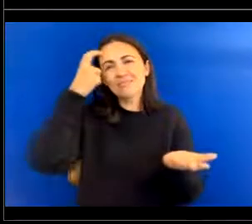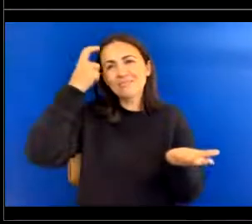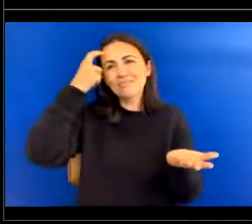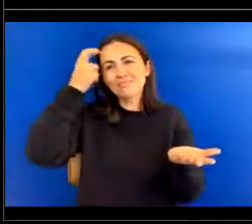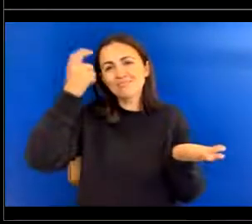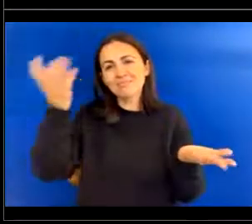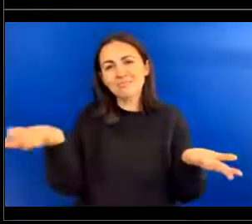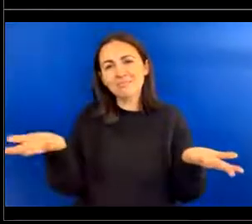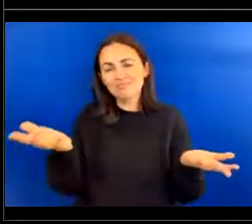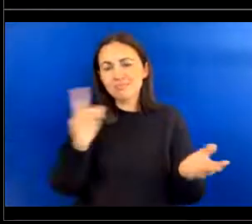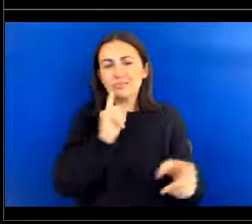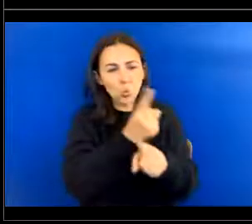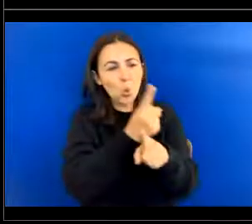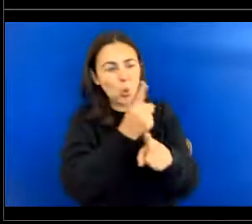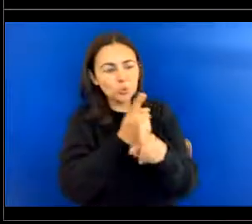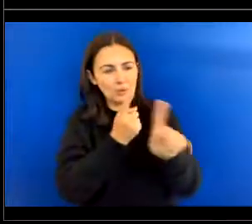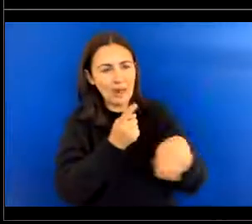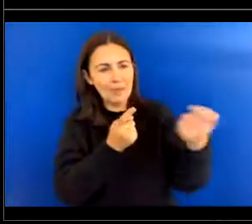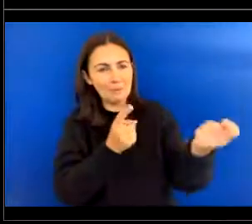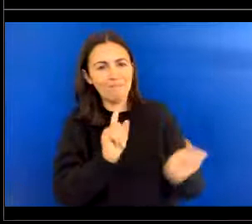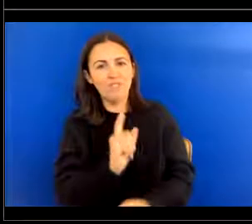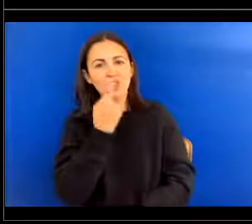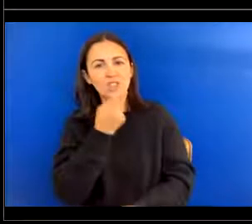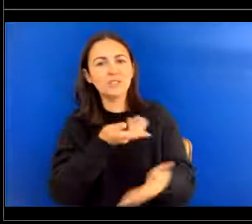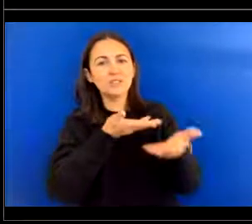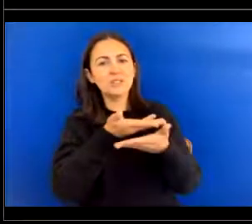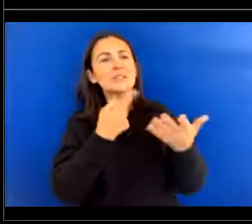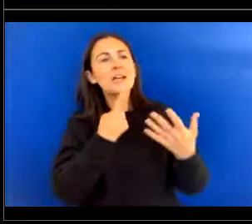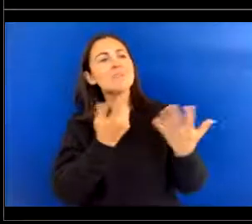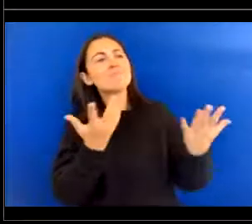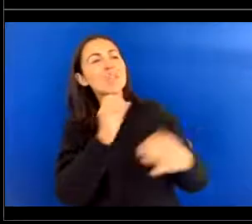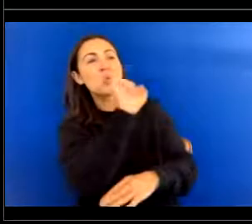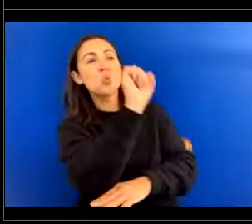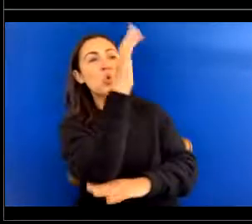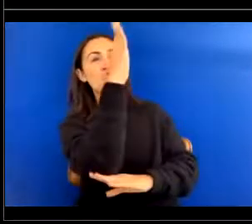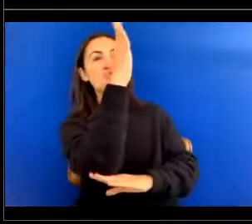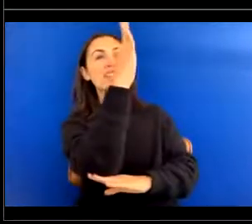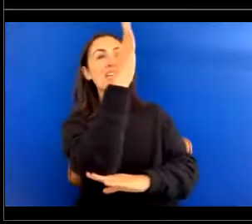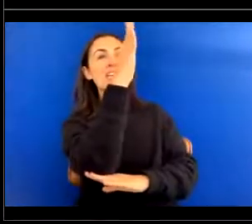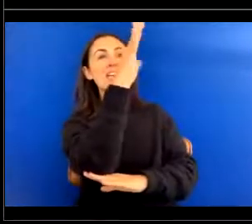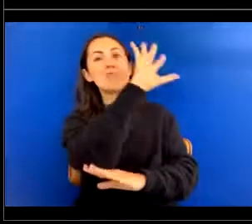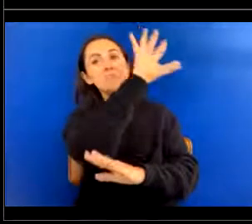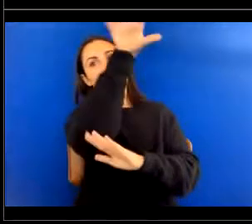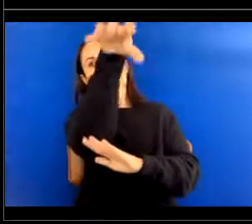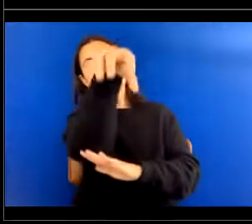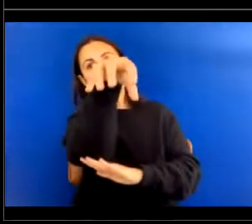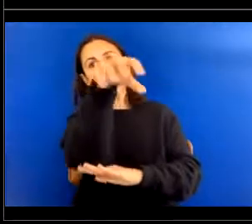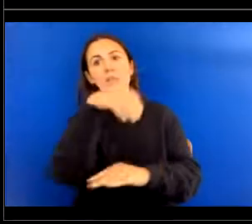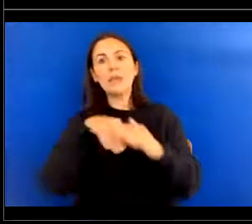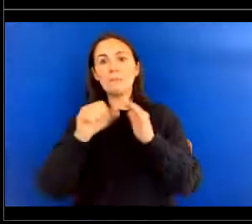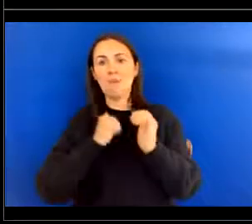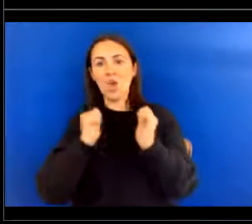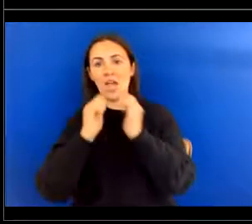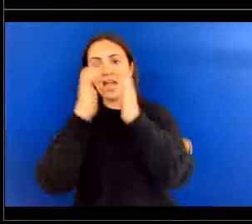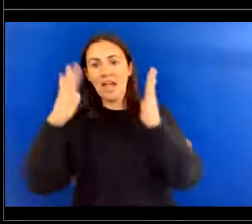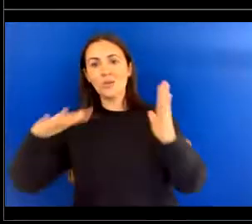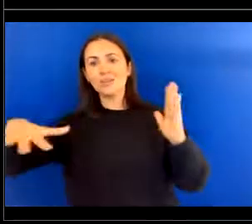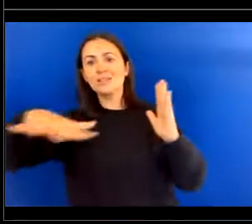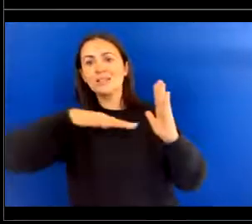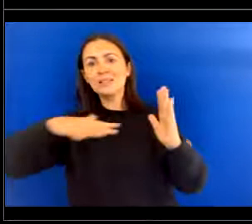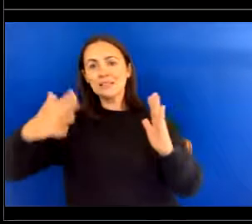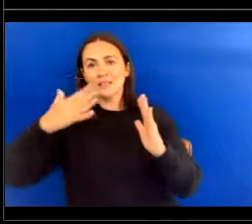to chat to them and try and resolve it between you rather than letting things escalate.